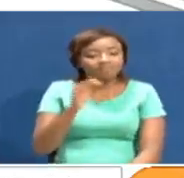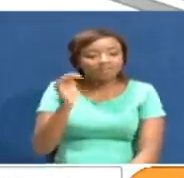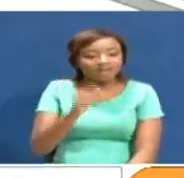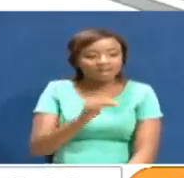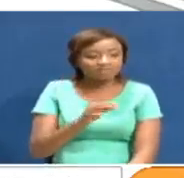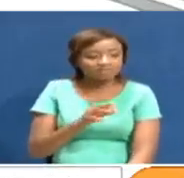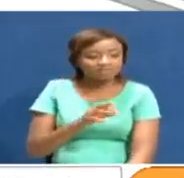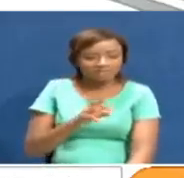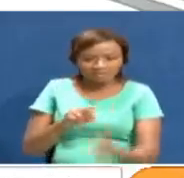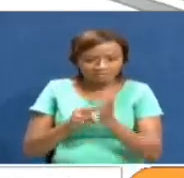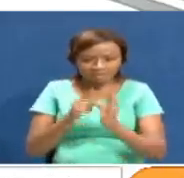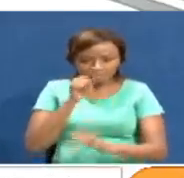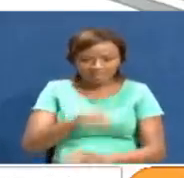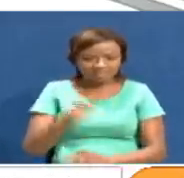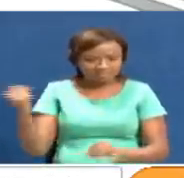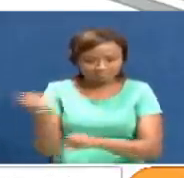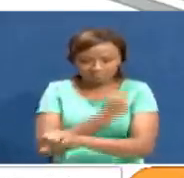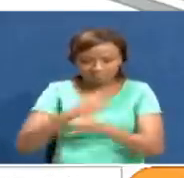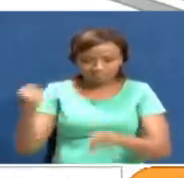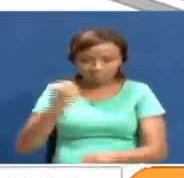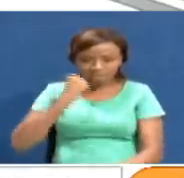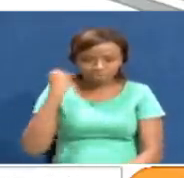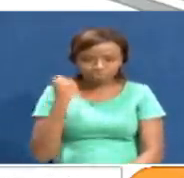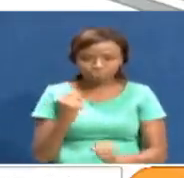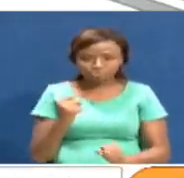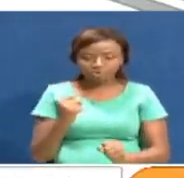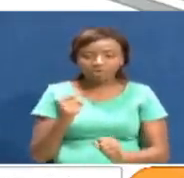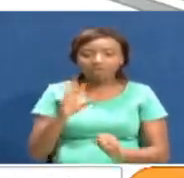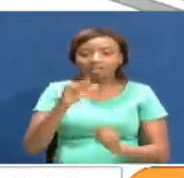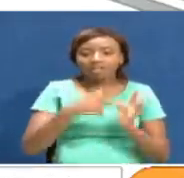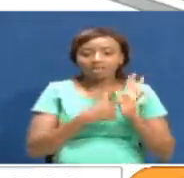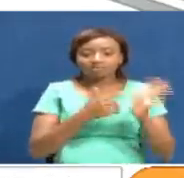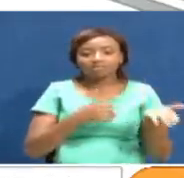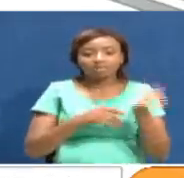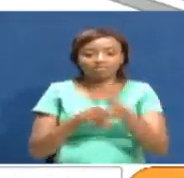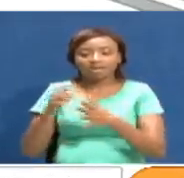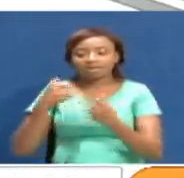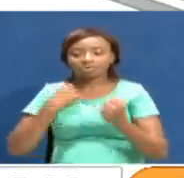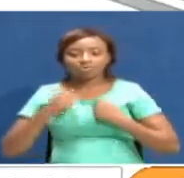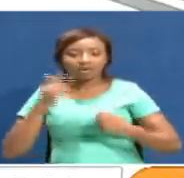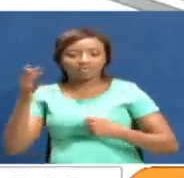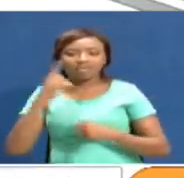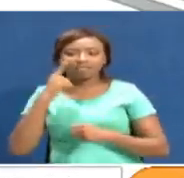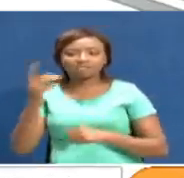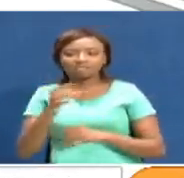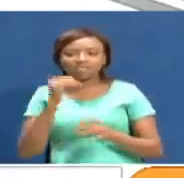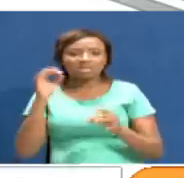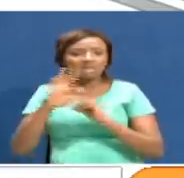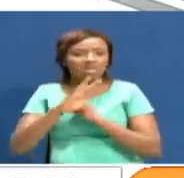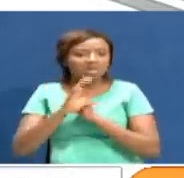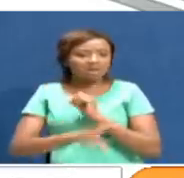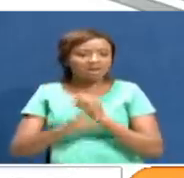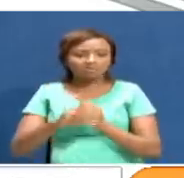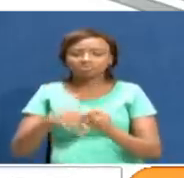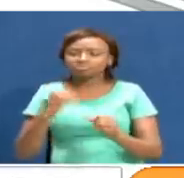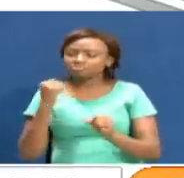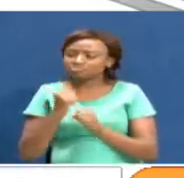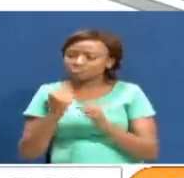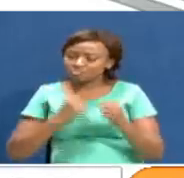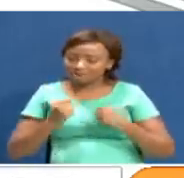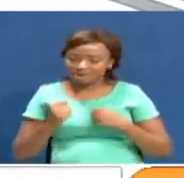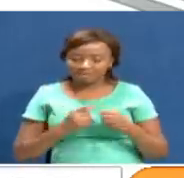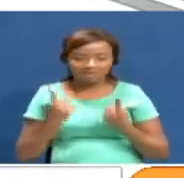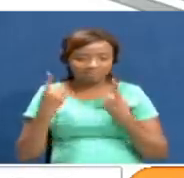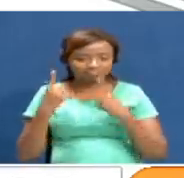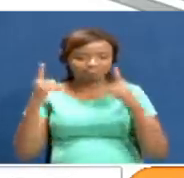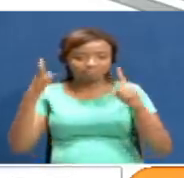take an iron fist? Is that like I go back to Kigali. Yes. And I see that the country functions. Rwanda works.